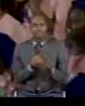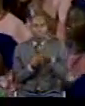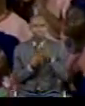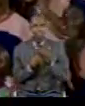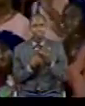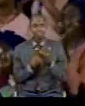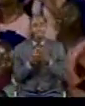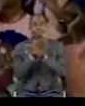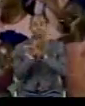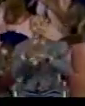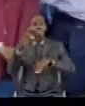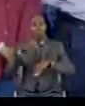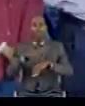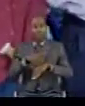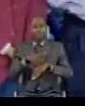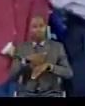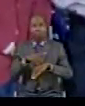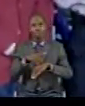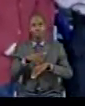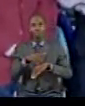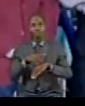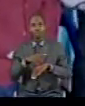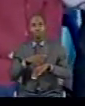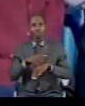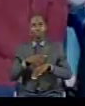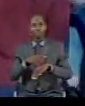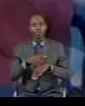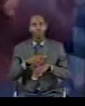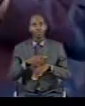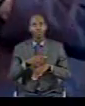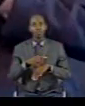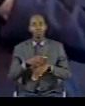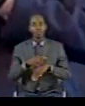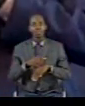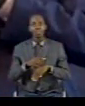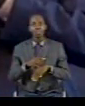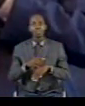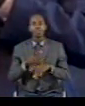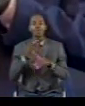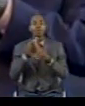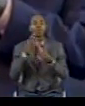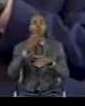Freedom. From all the works of the devil tonight.